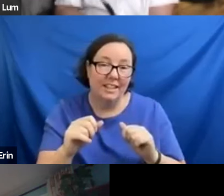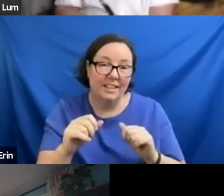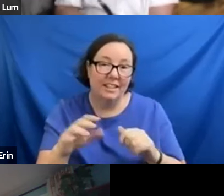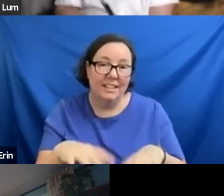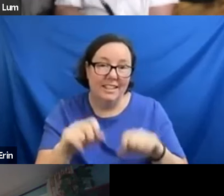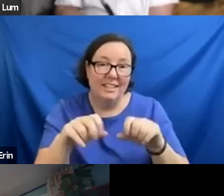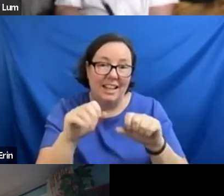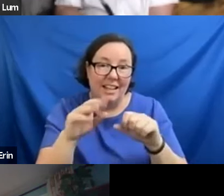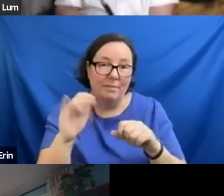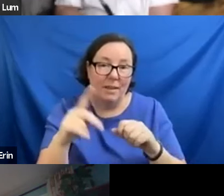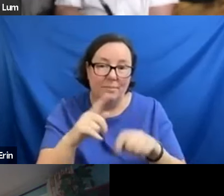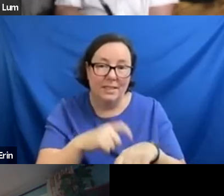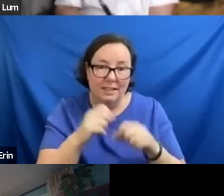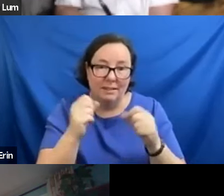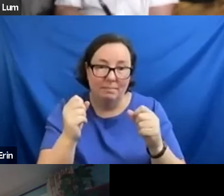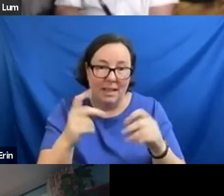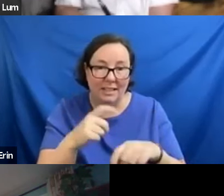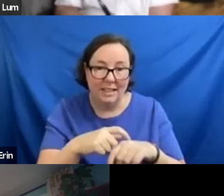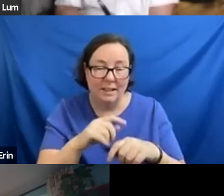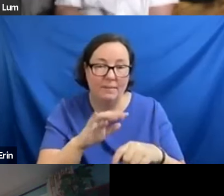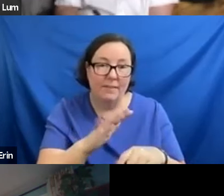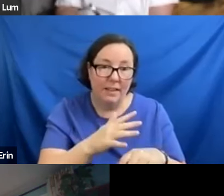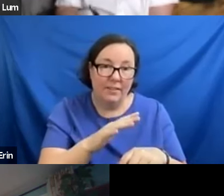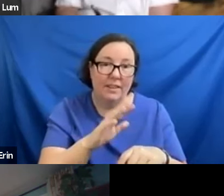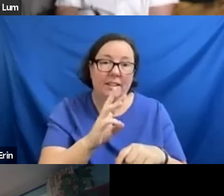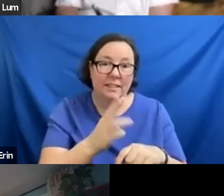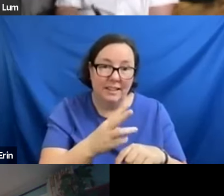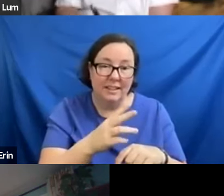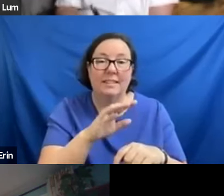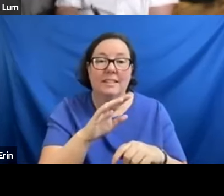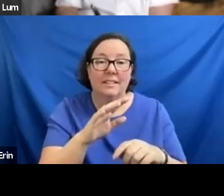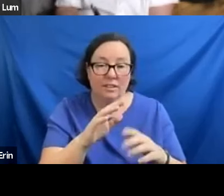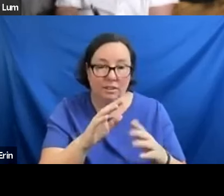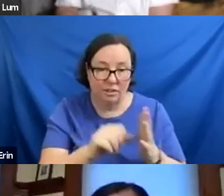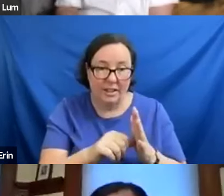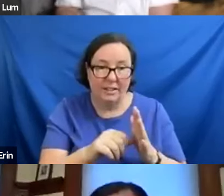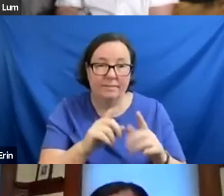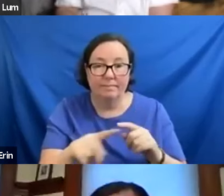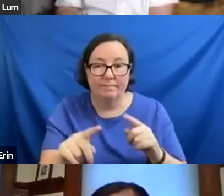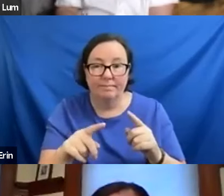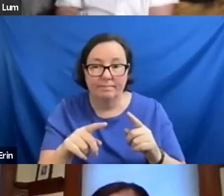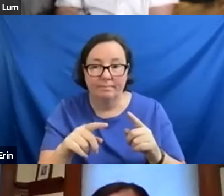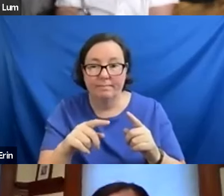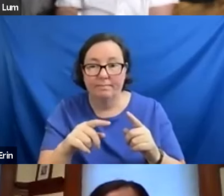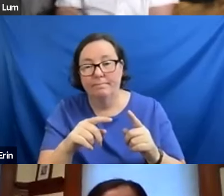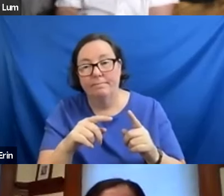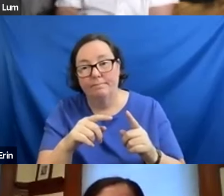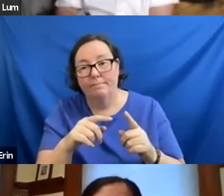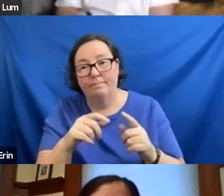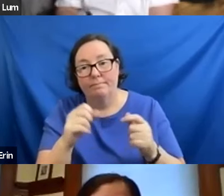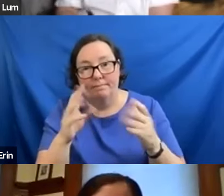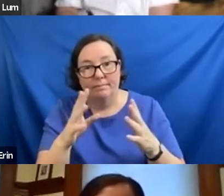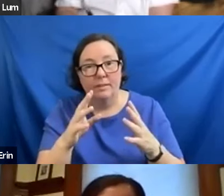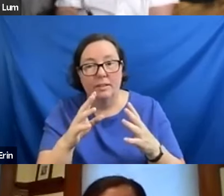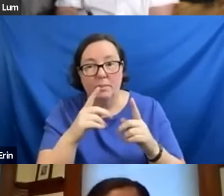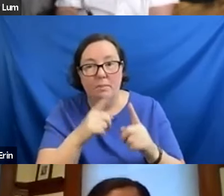for example, at the beginning and end of 5th grade and the beginning and middle of 6th grade. Sure, and then there are